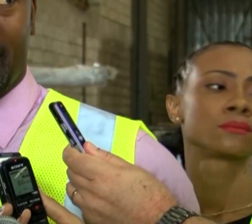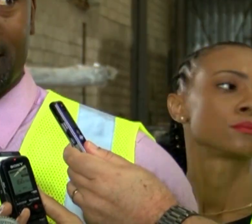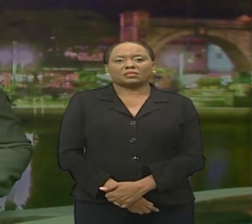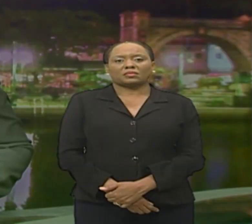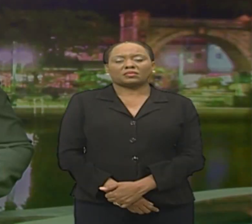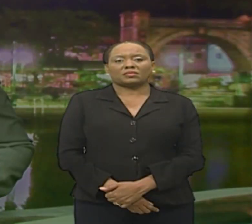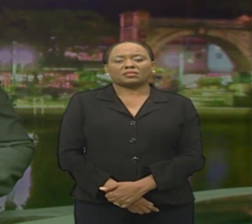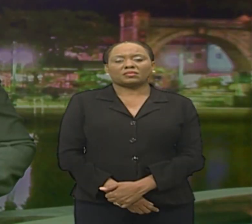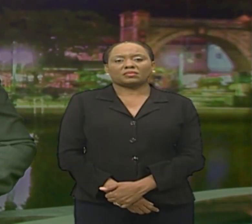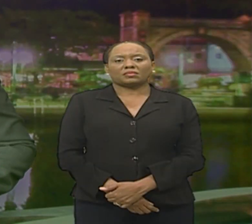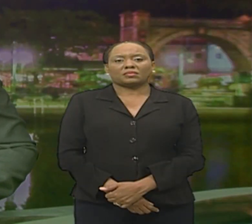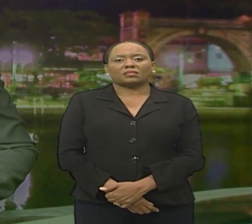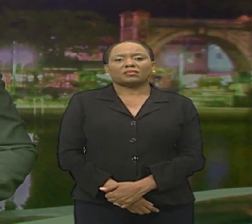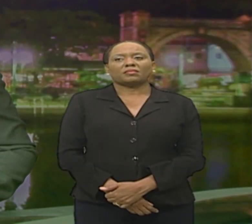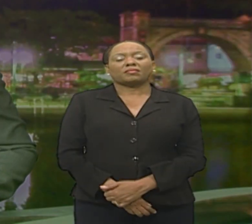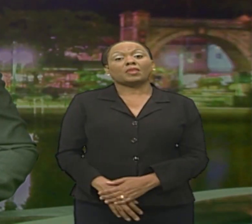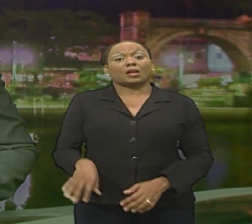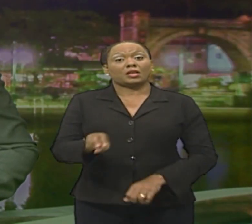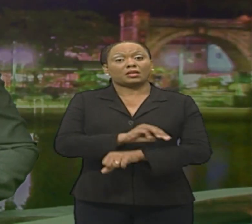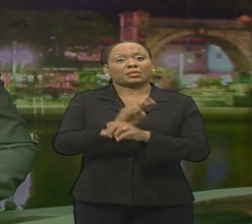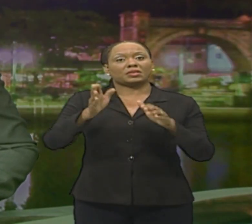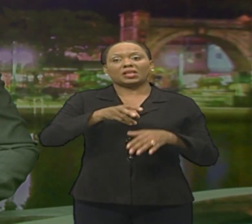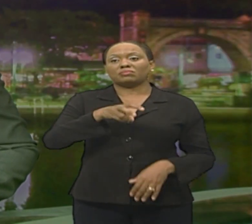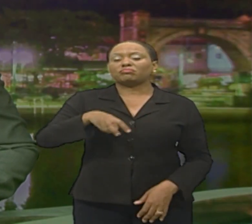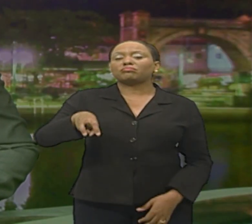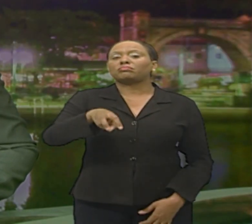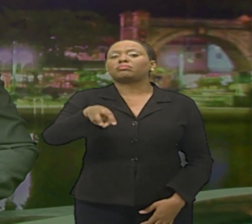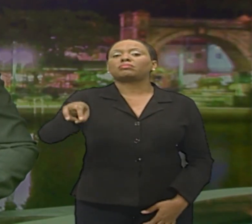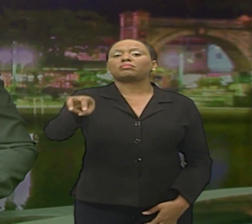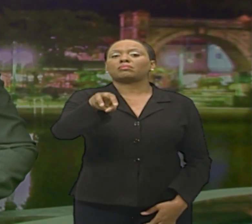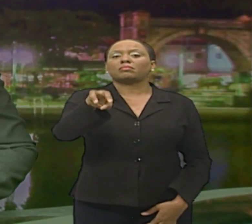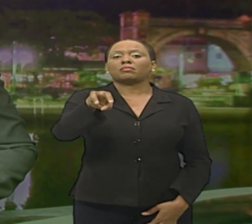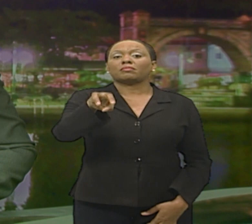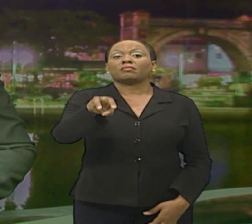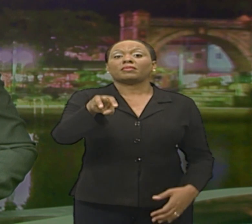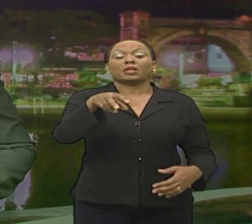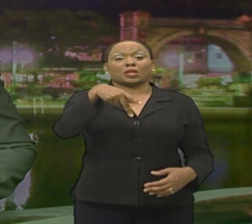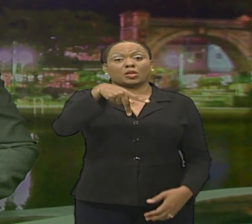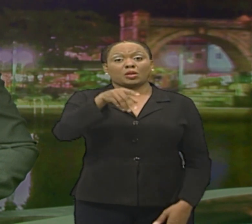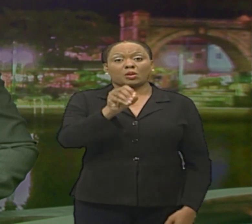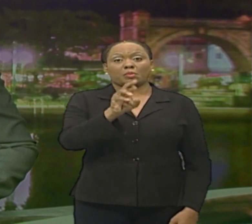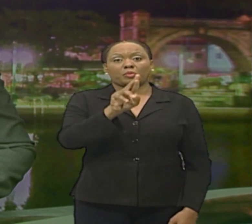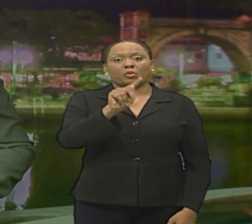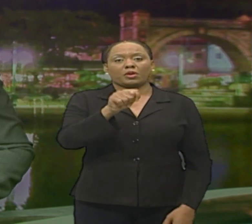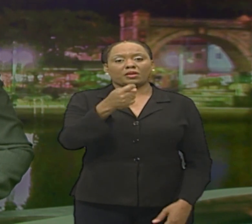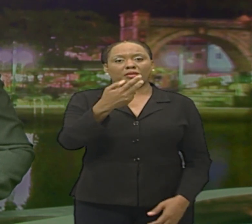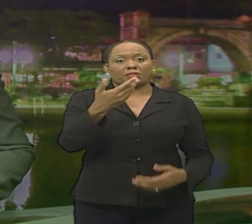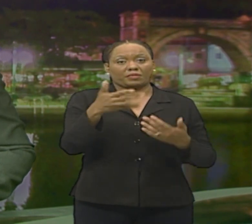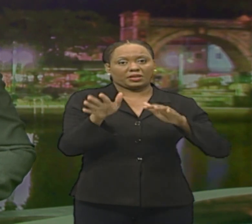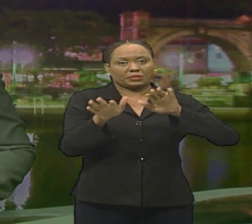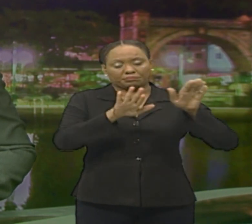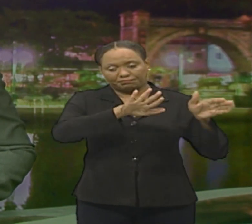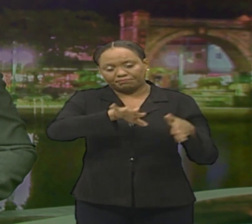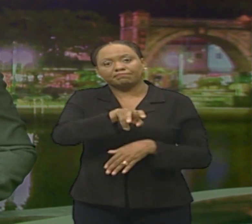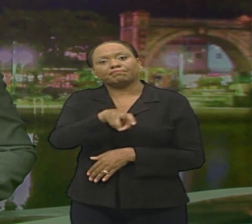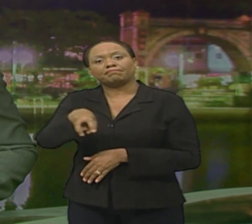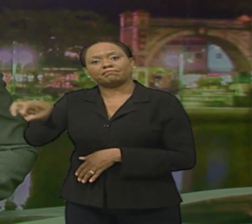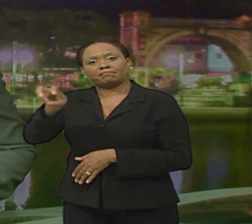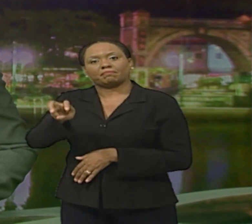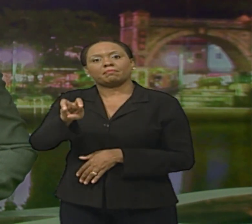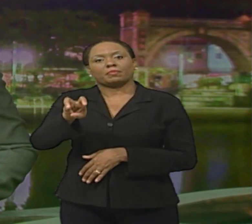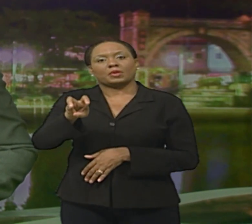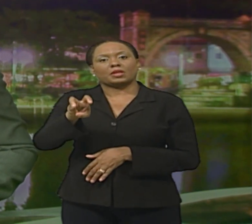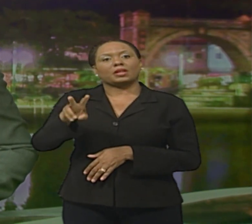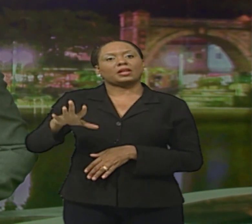terms. Now, following the port tour, it was over to the Bridgetown Fisheries Complex, where fisherfolk aired and vented many